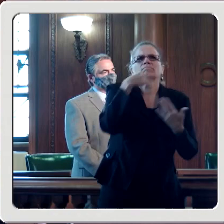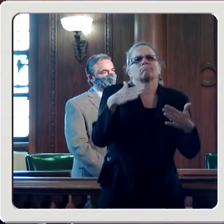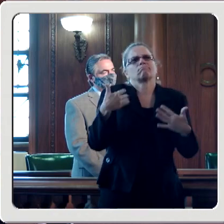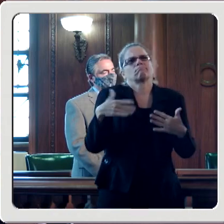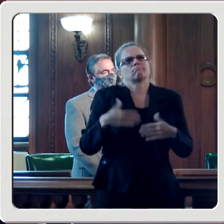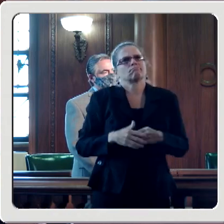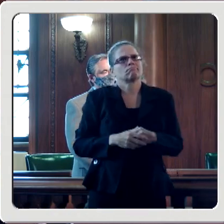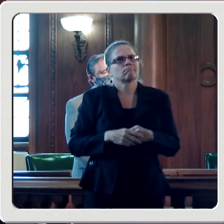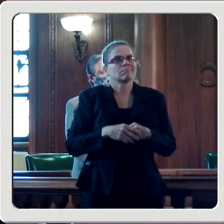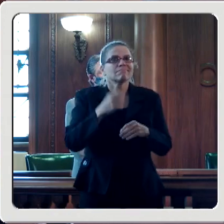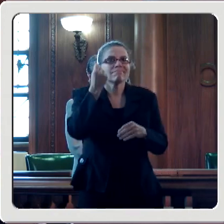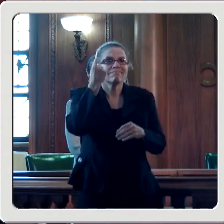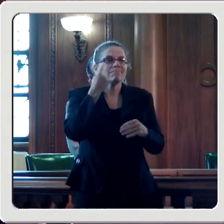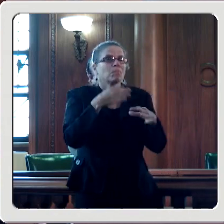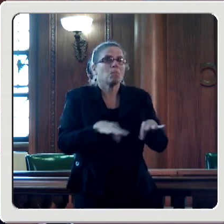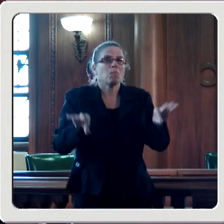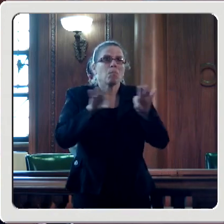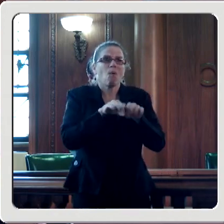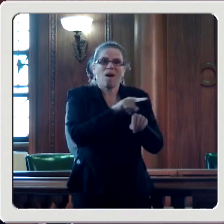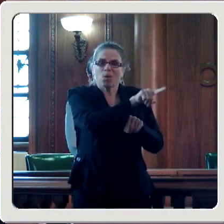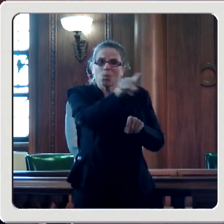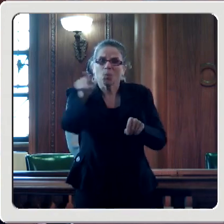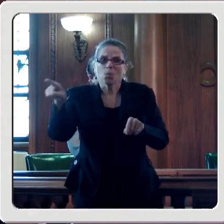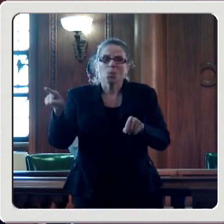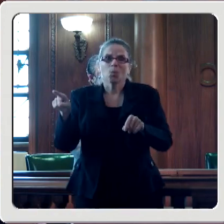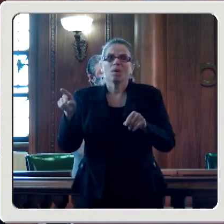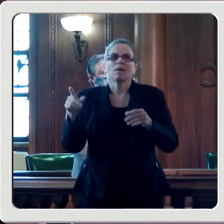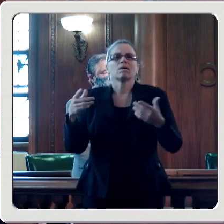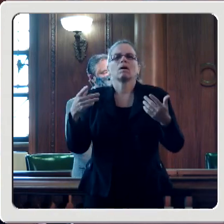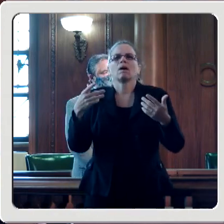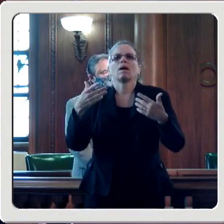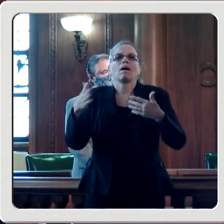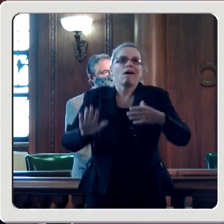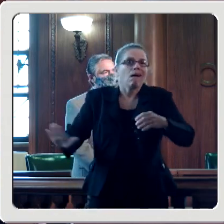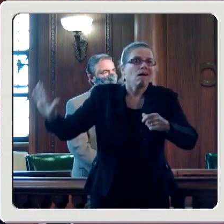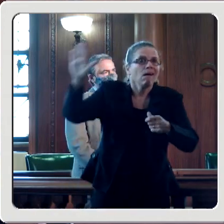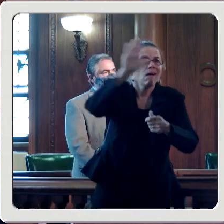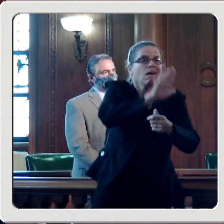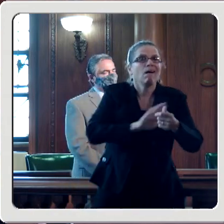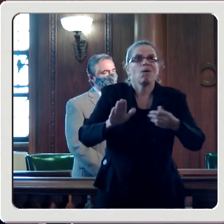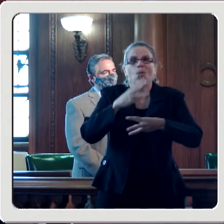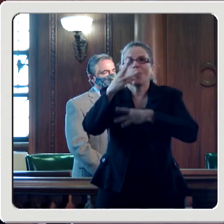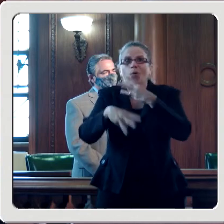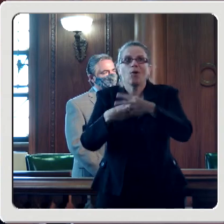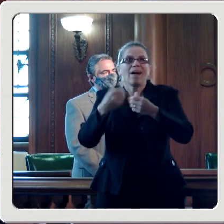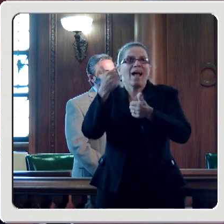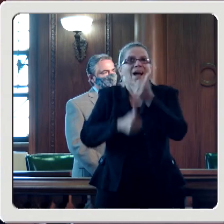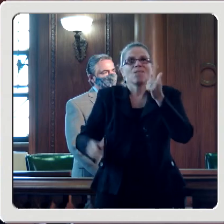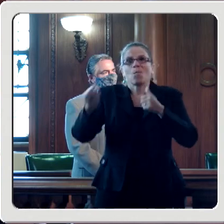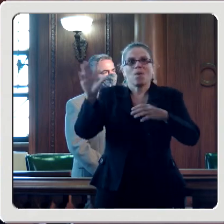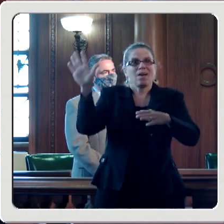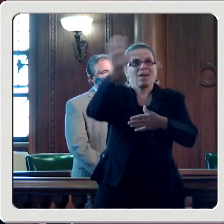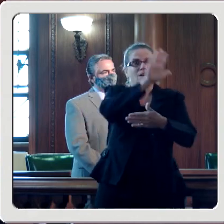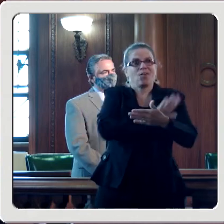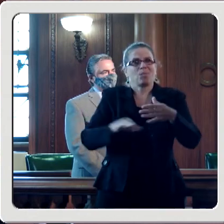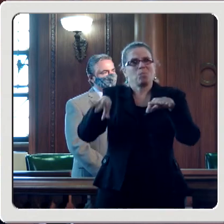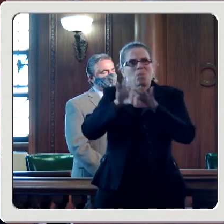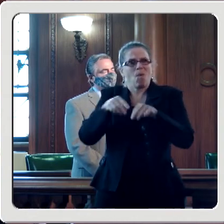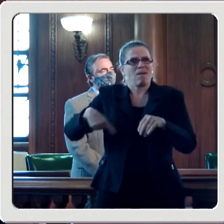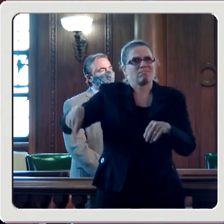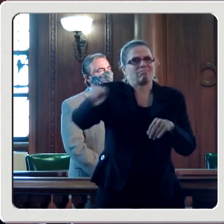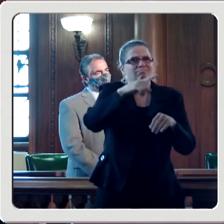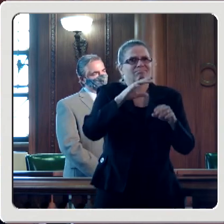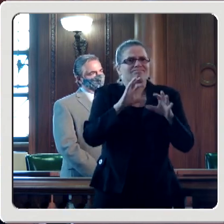individuals from around perhaps the country, certainly around New England, who are going